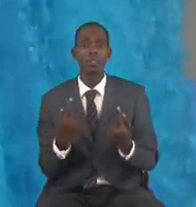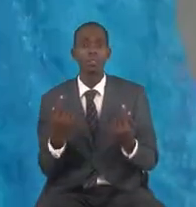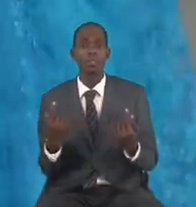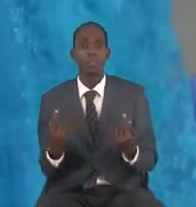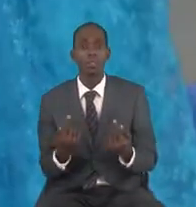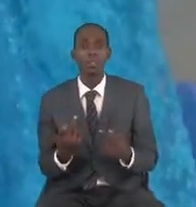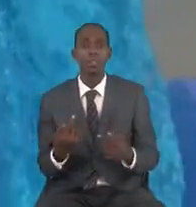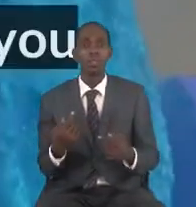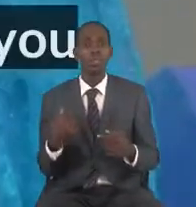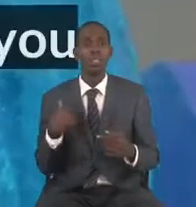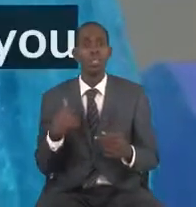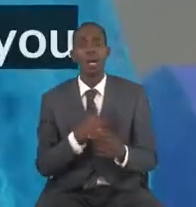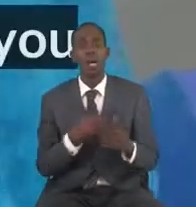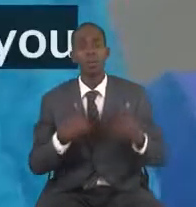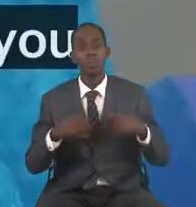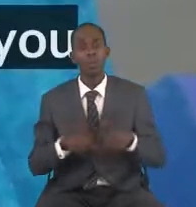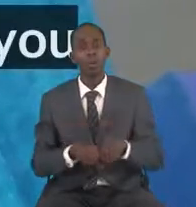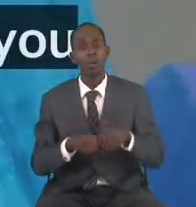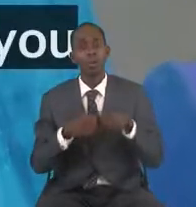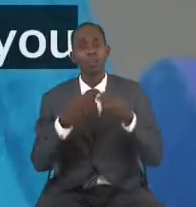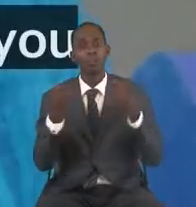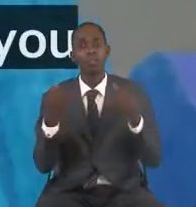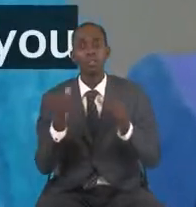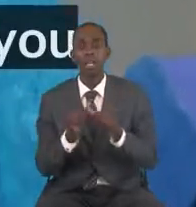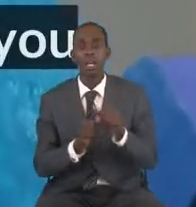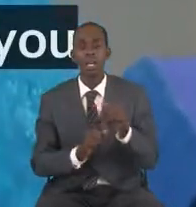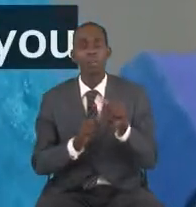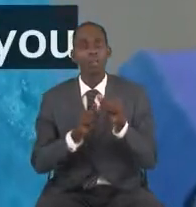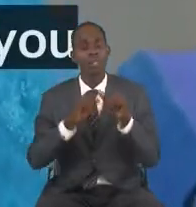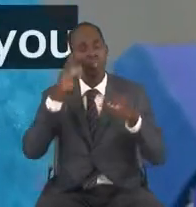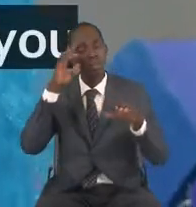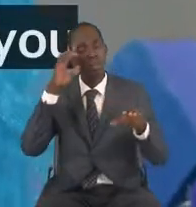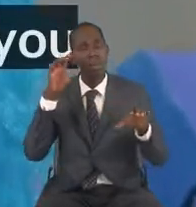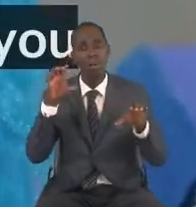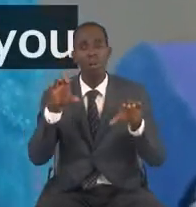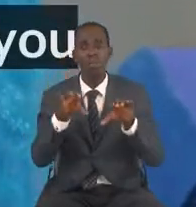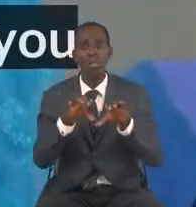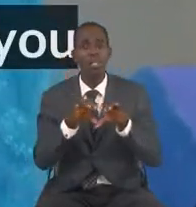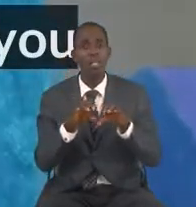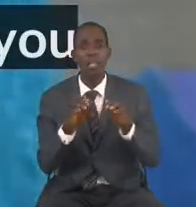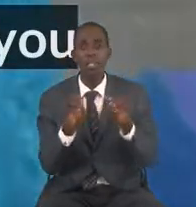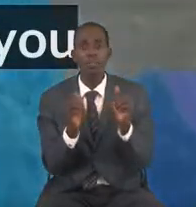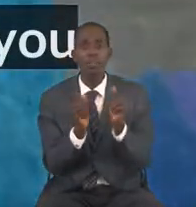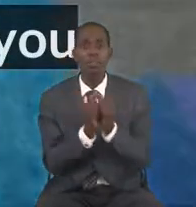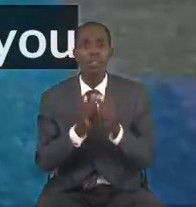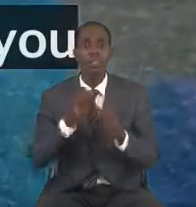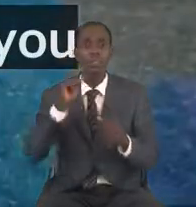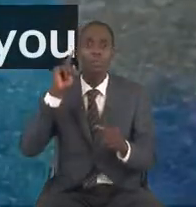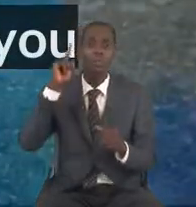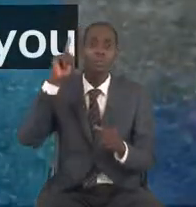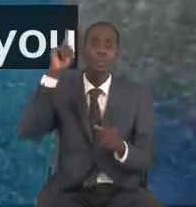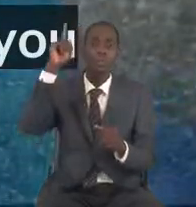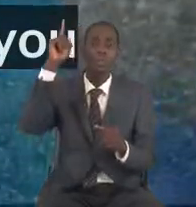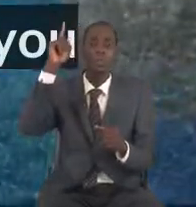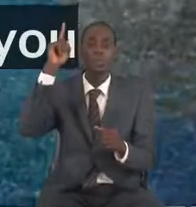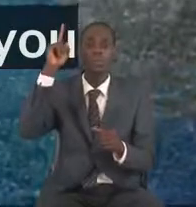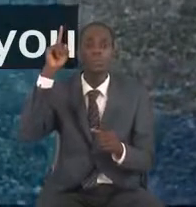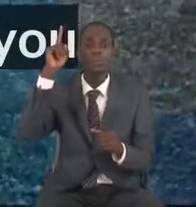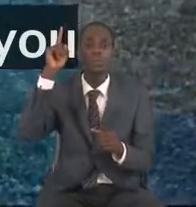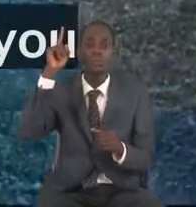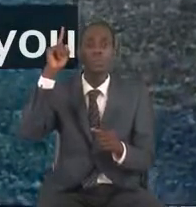saved. We have broken every covenant with you.